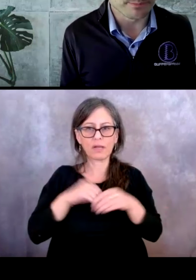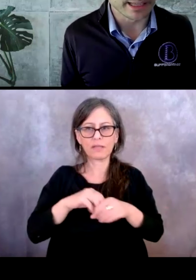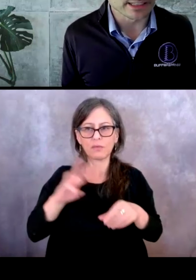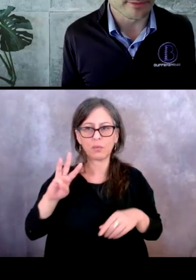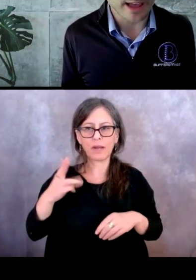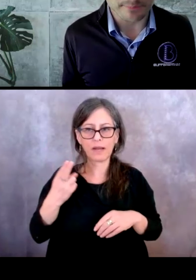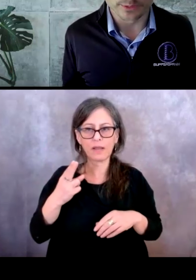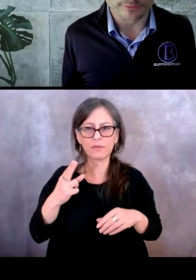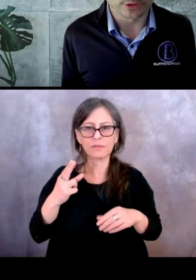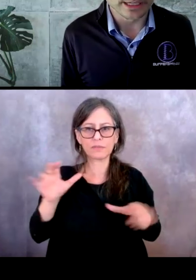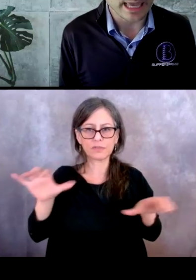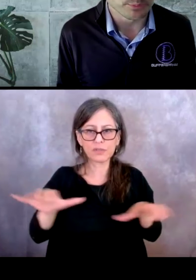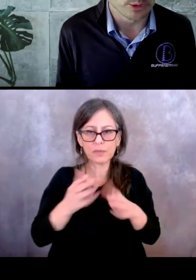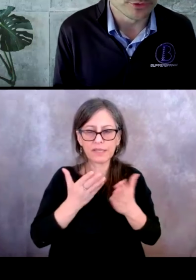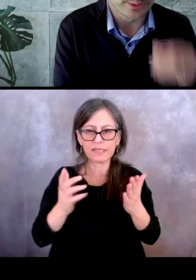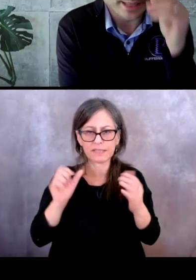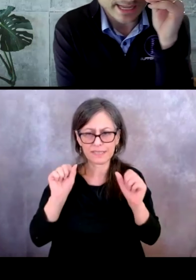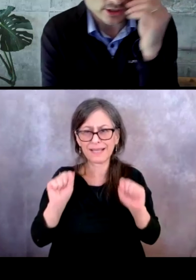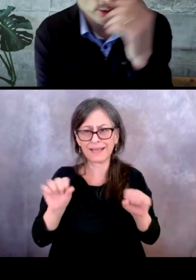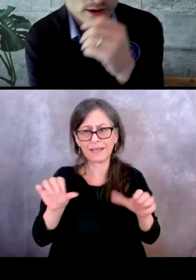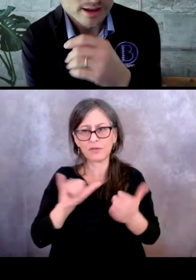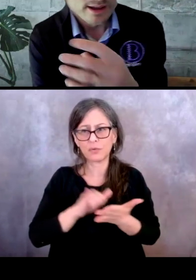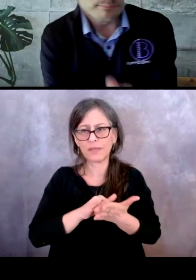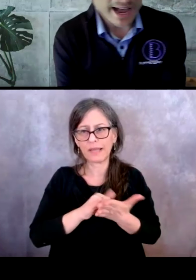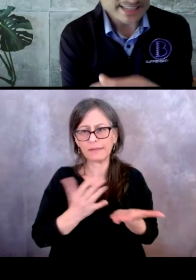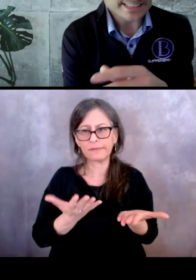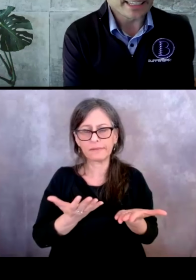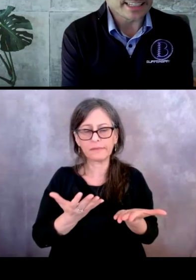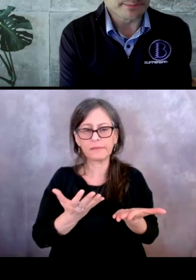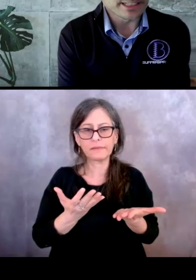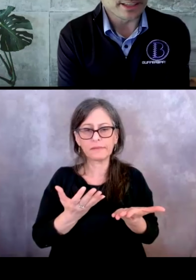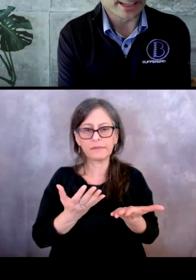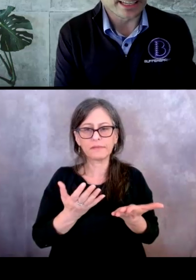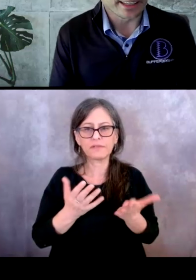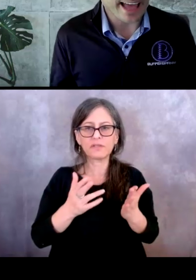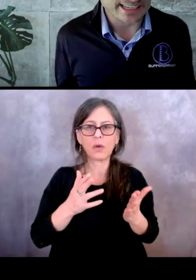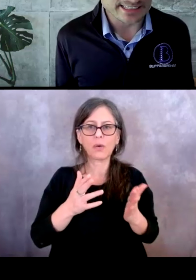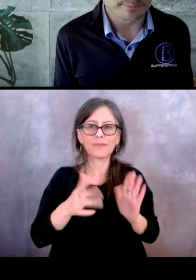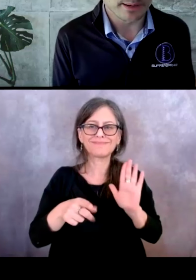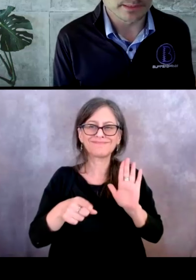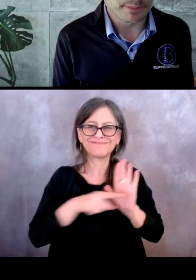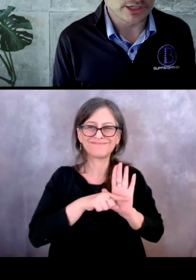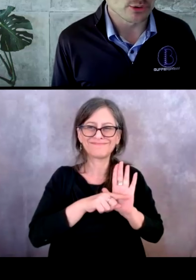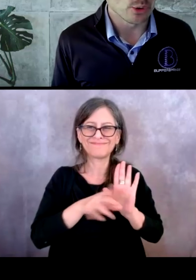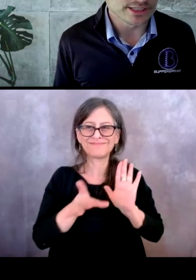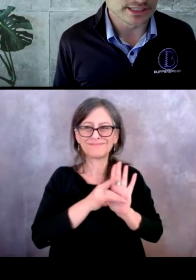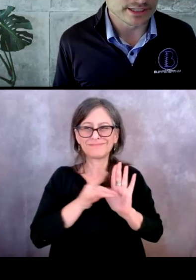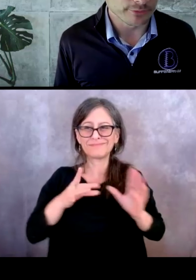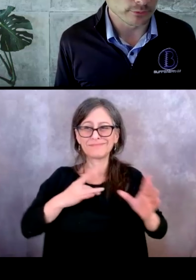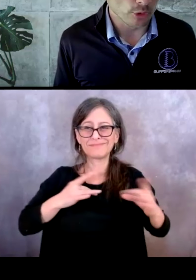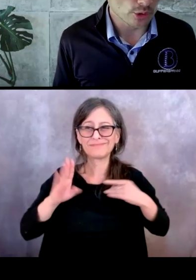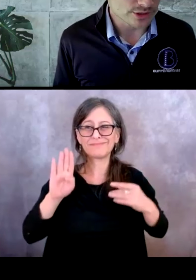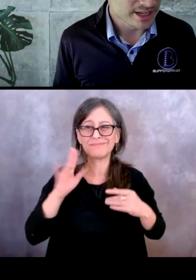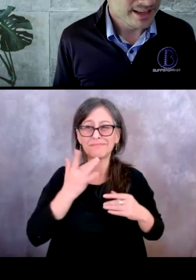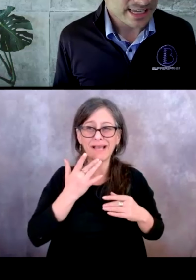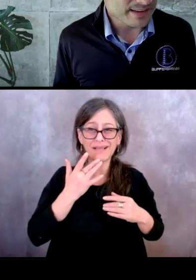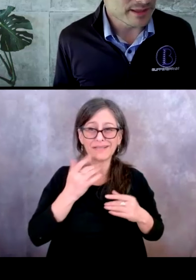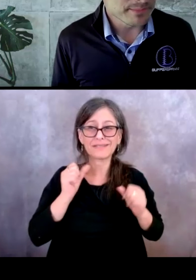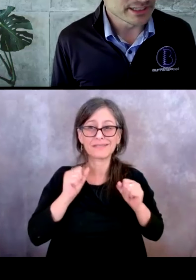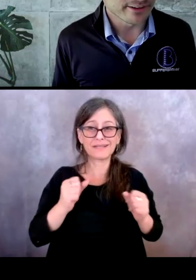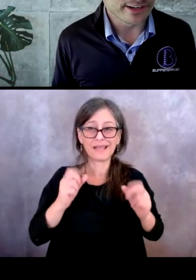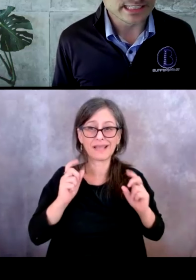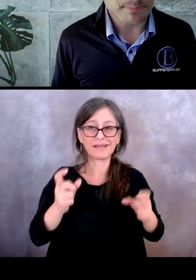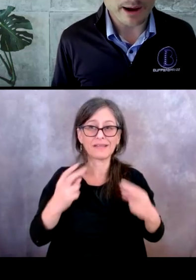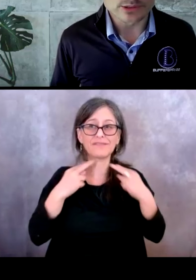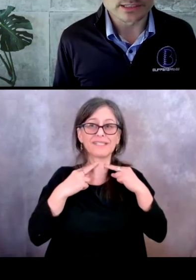warehouse actually making stuff happen when they're fully capable of doing that. So biases, stigmas, and things like that can sometimes pigeonhole us into different roles. Even